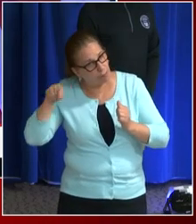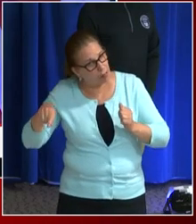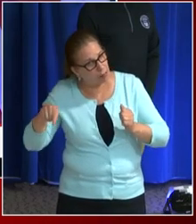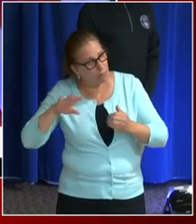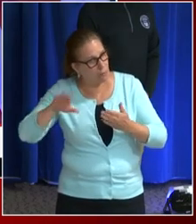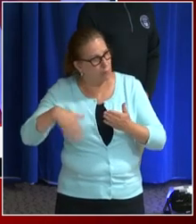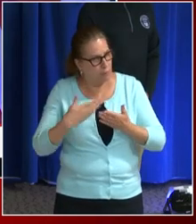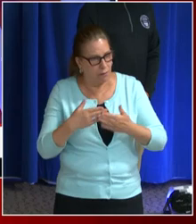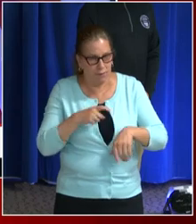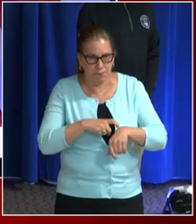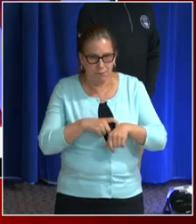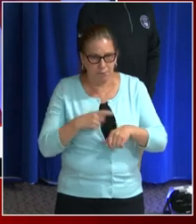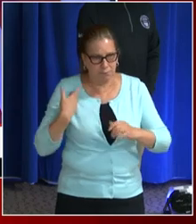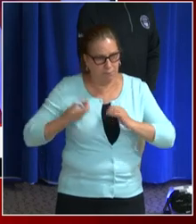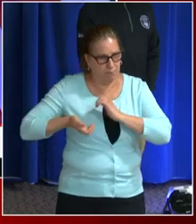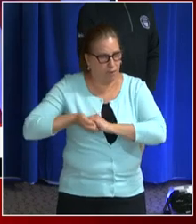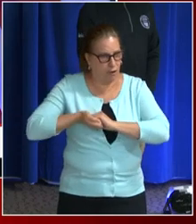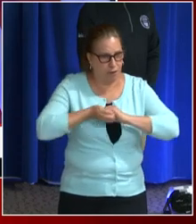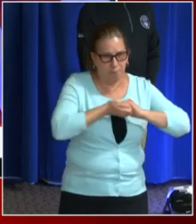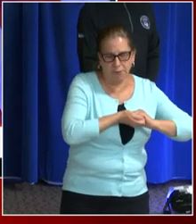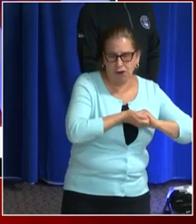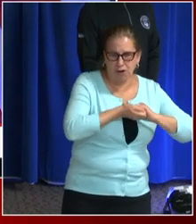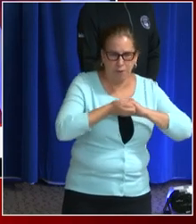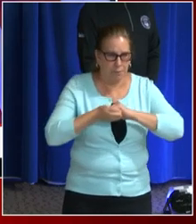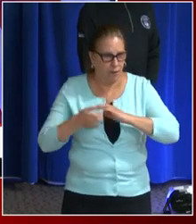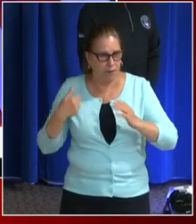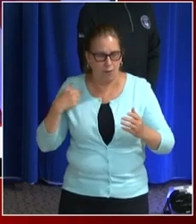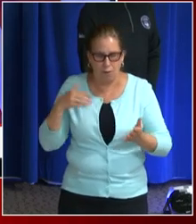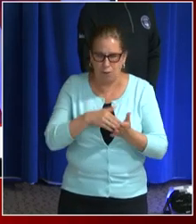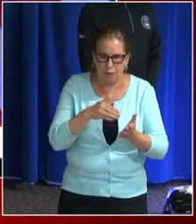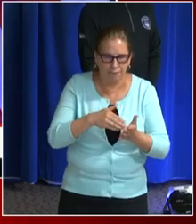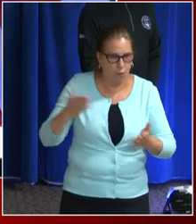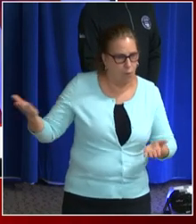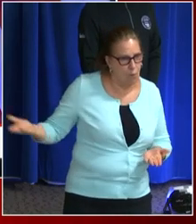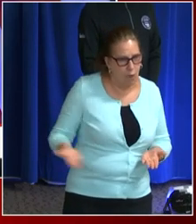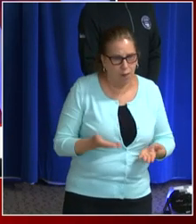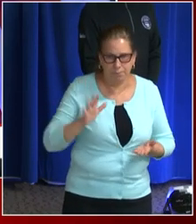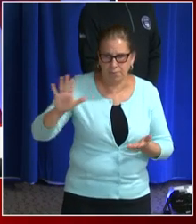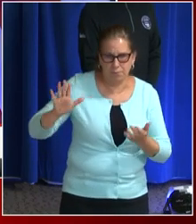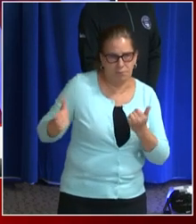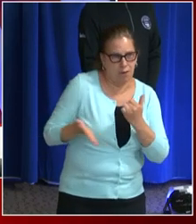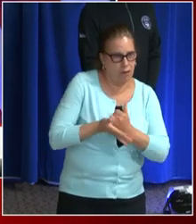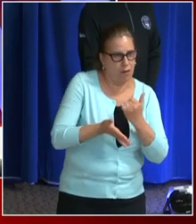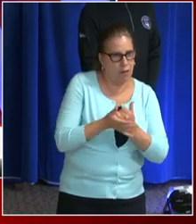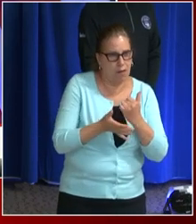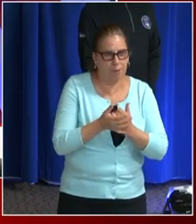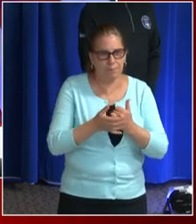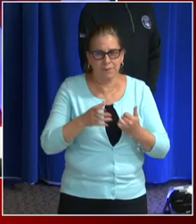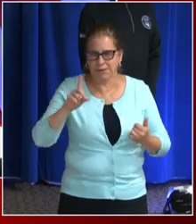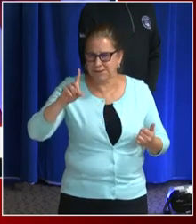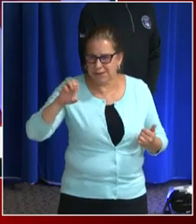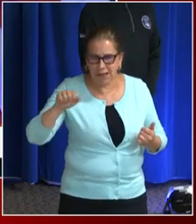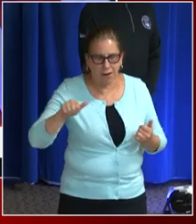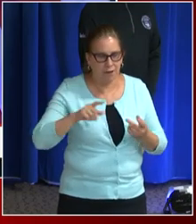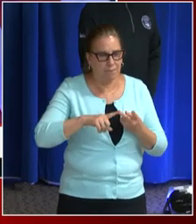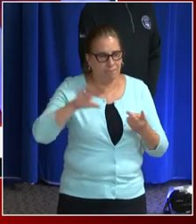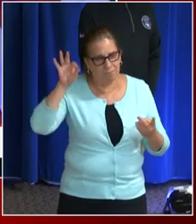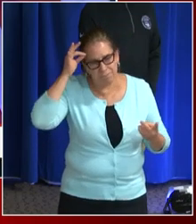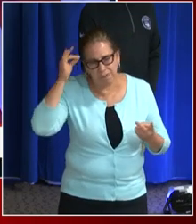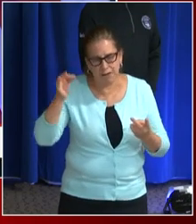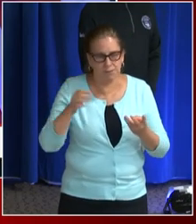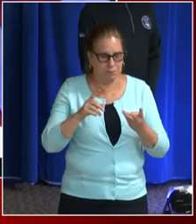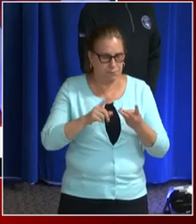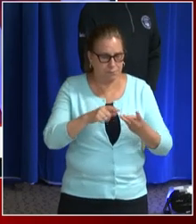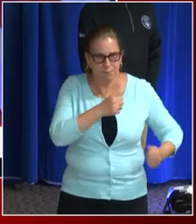did welcome, and that were police, FBI police, DEA police that have supported us in various